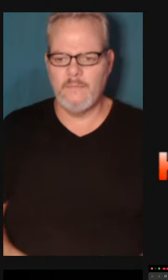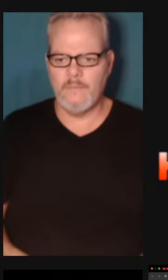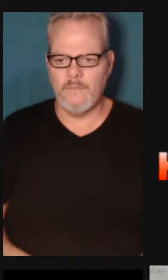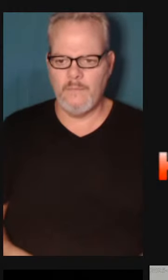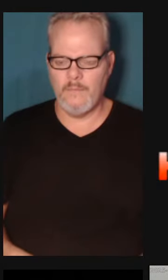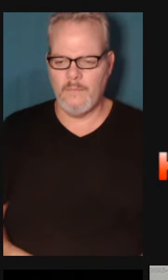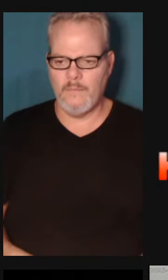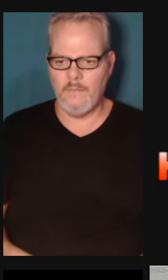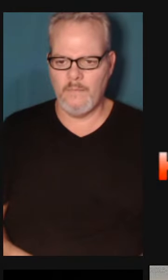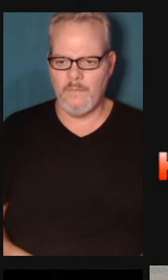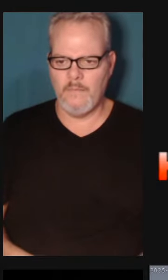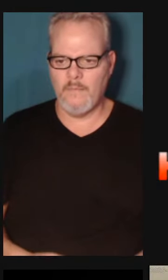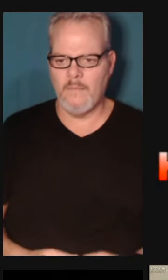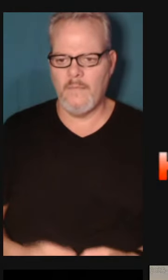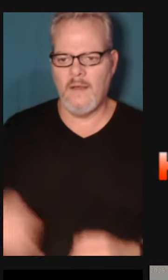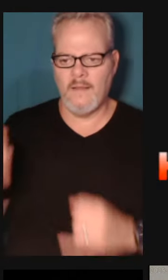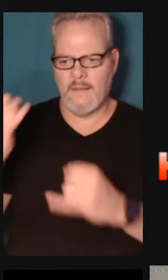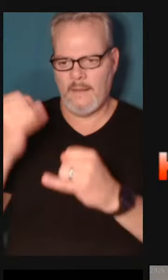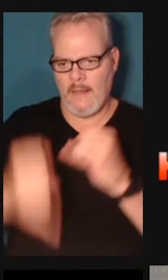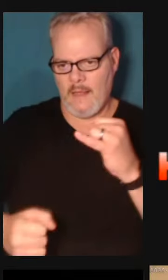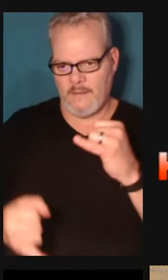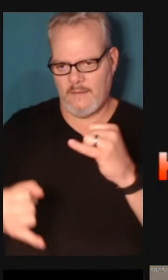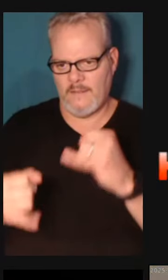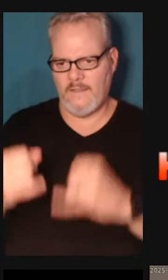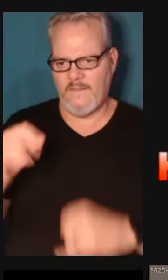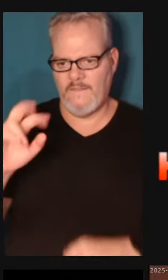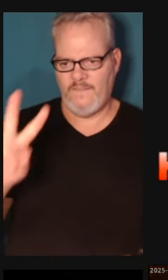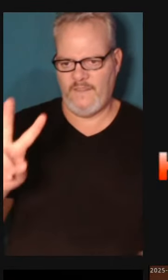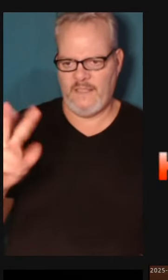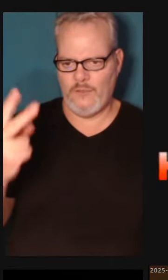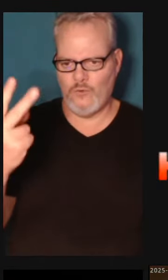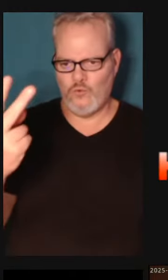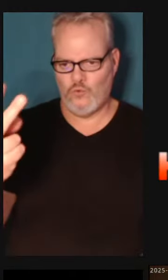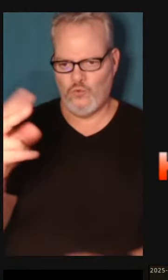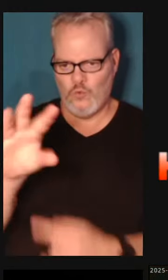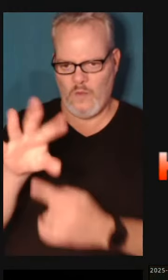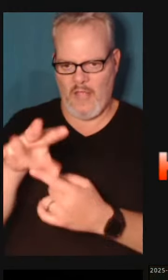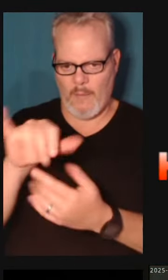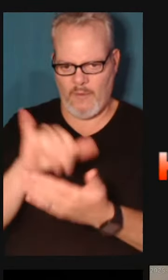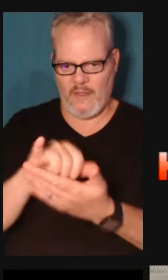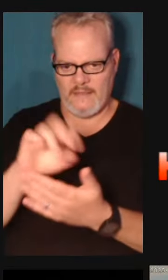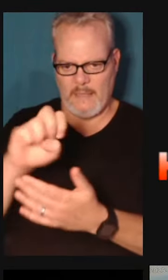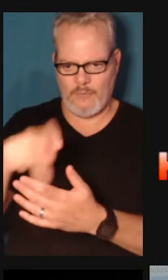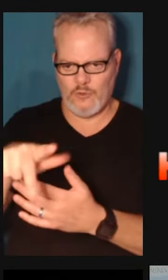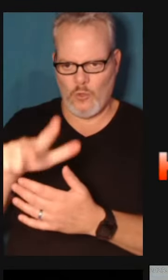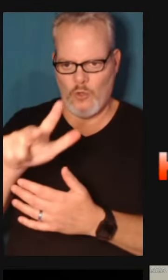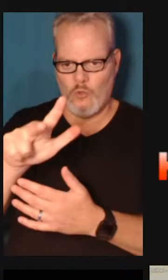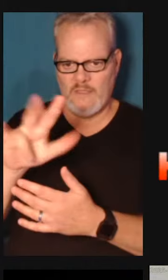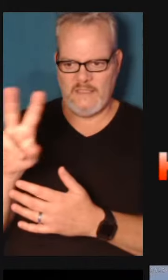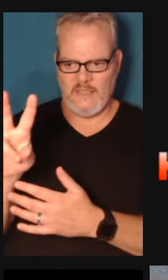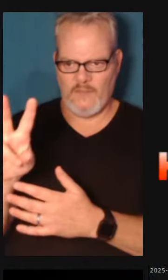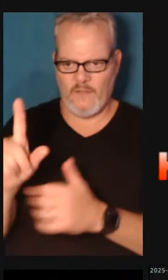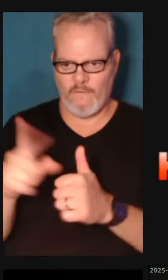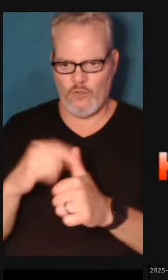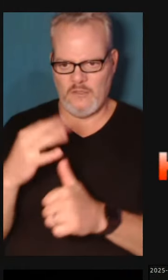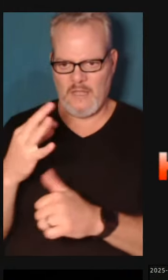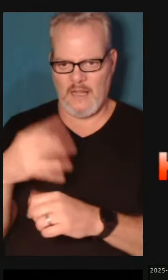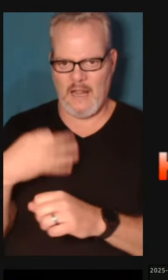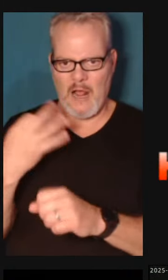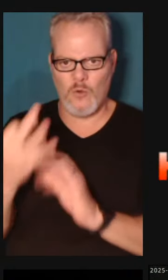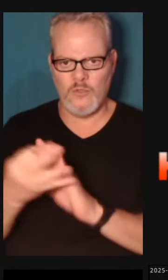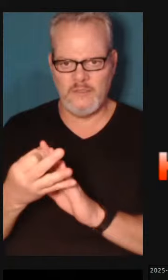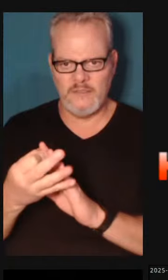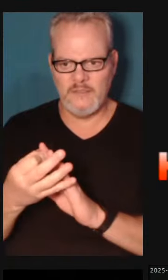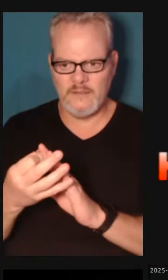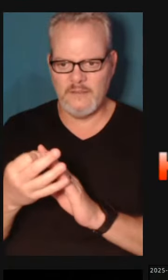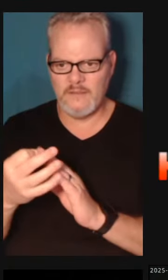And finally, our V2 camera. There's episode 37 for its 9 hours. I like this angle because you